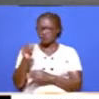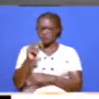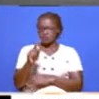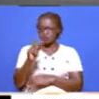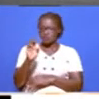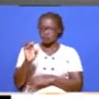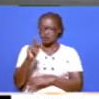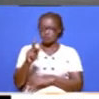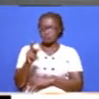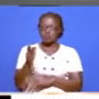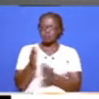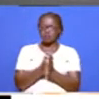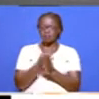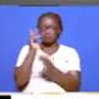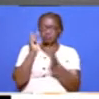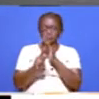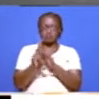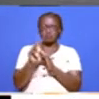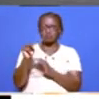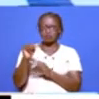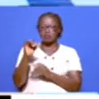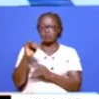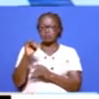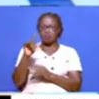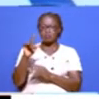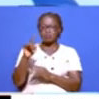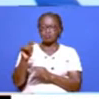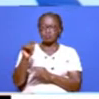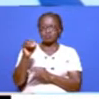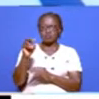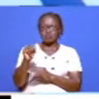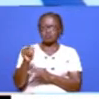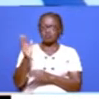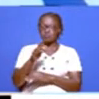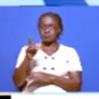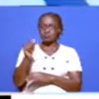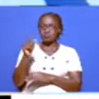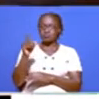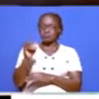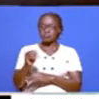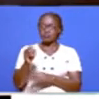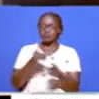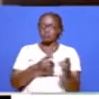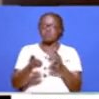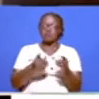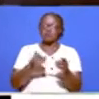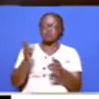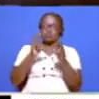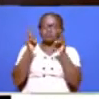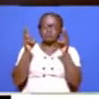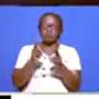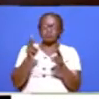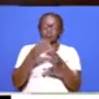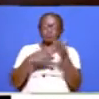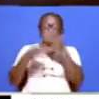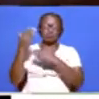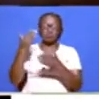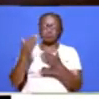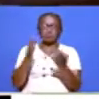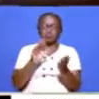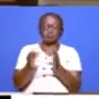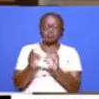Professor Reverend Milton Lado, the Director of International Affairs at the University of Juba, signed a pact with